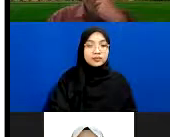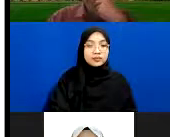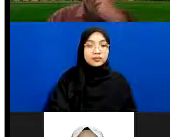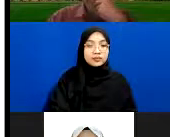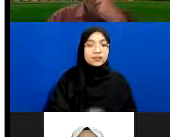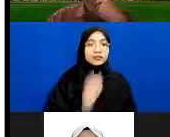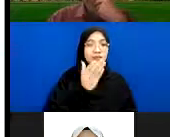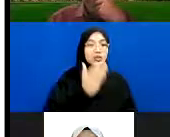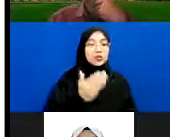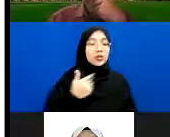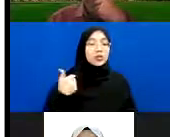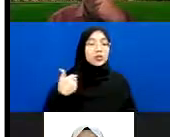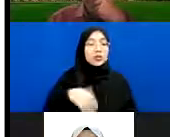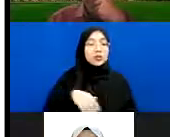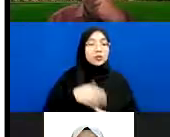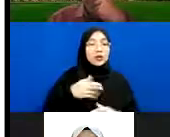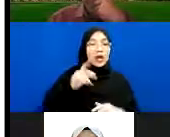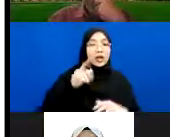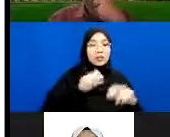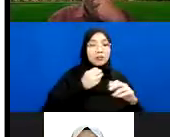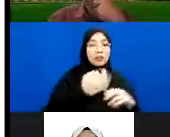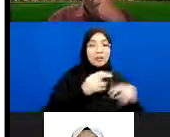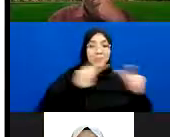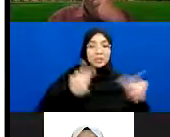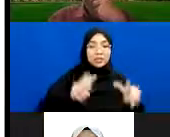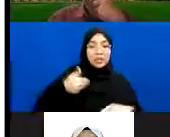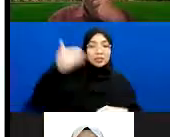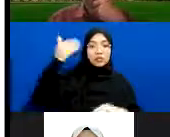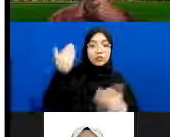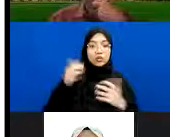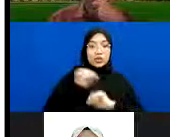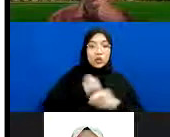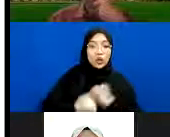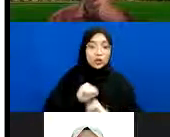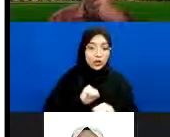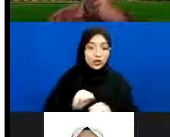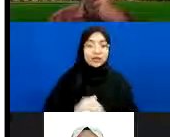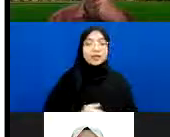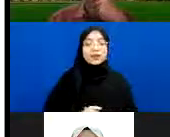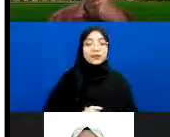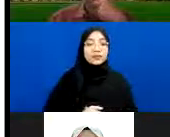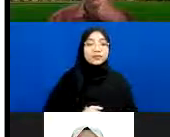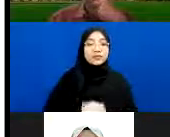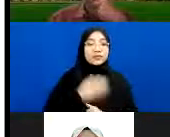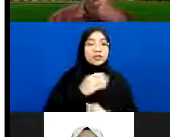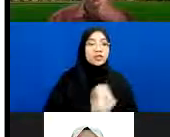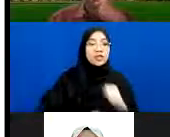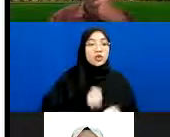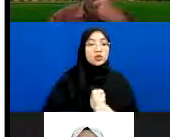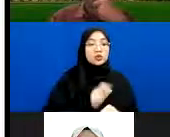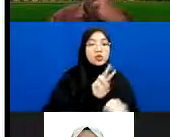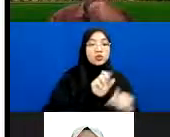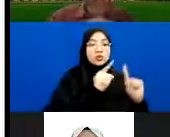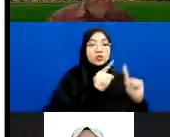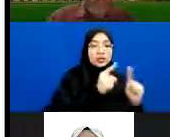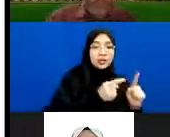These are some of the past research that we have reviewed and taken from the year of 2011,